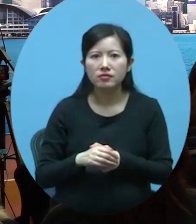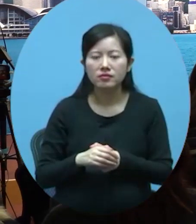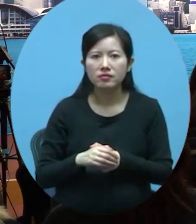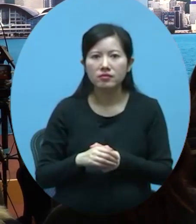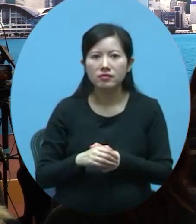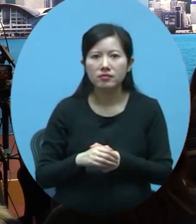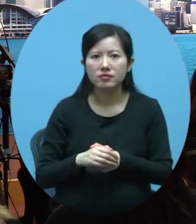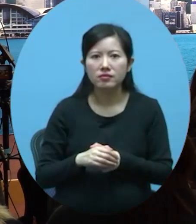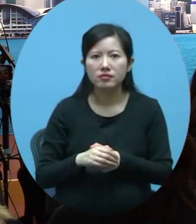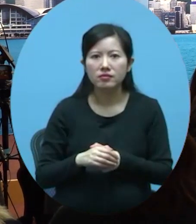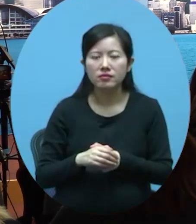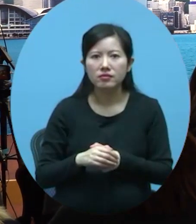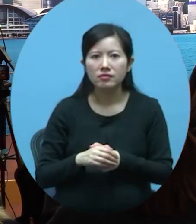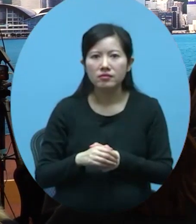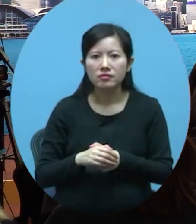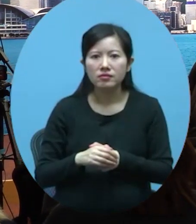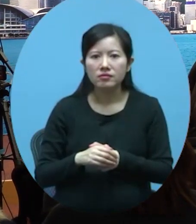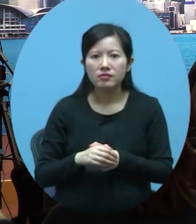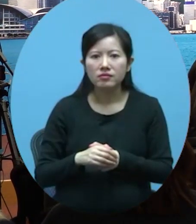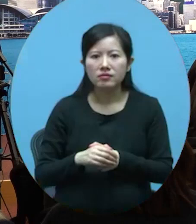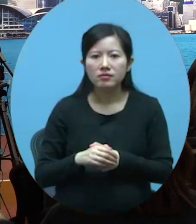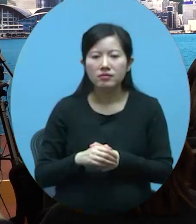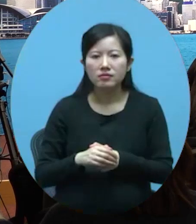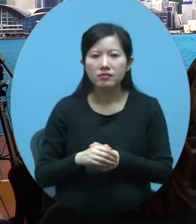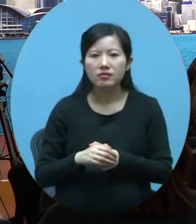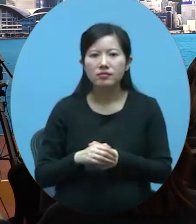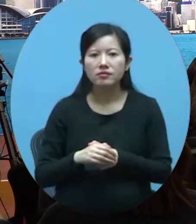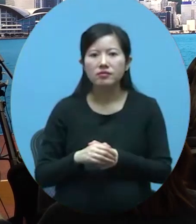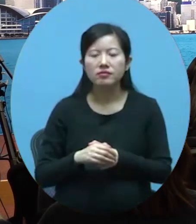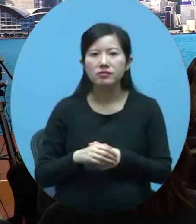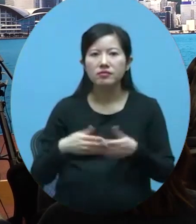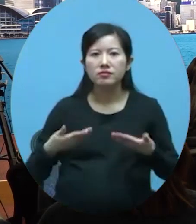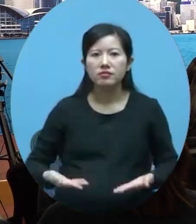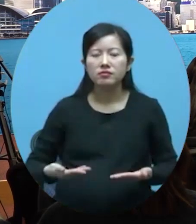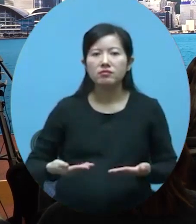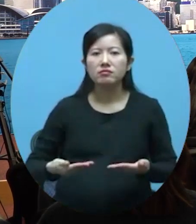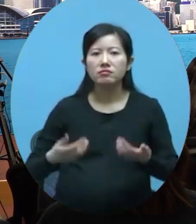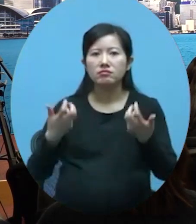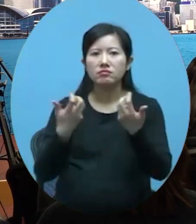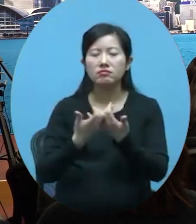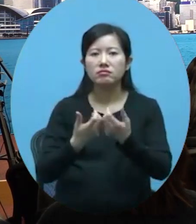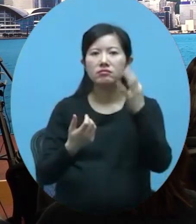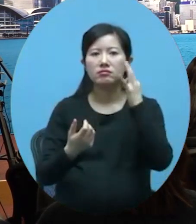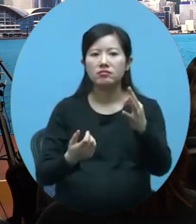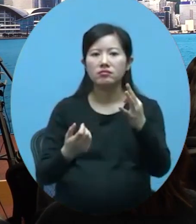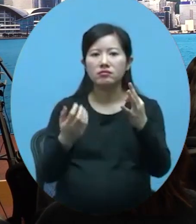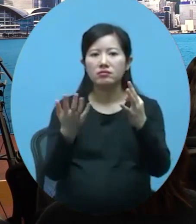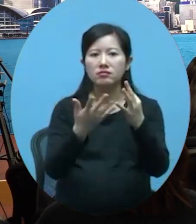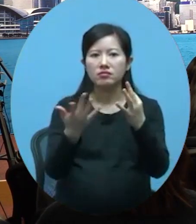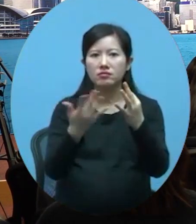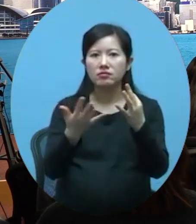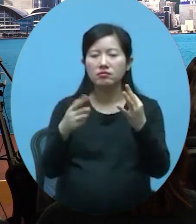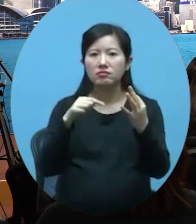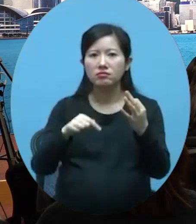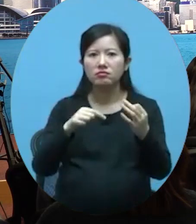so we have 300 Hong Kong passengers coming back I think earlier on Thursday so